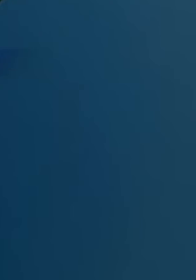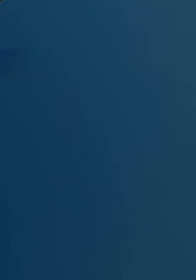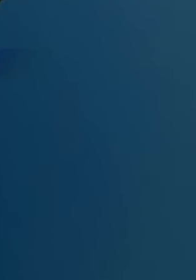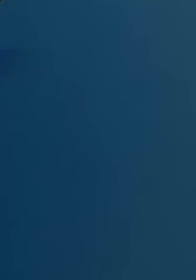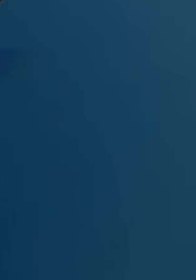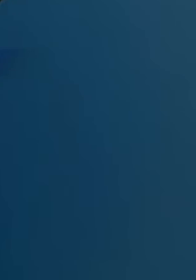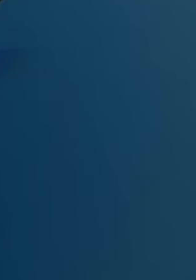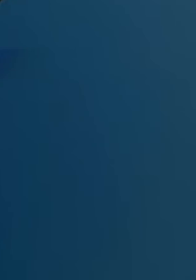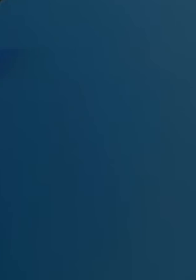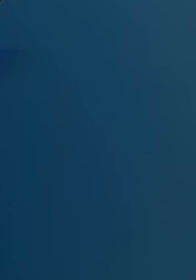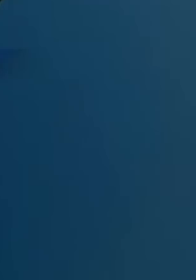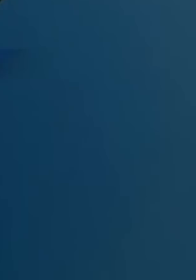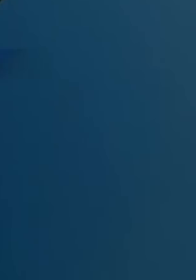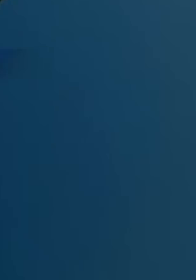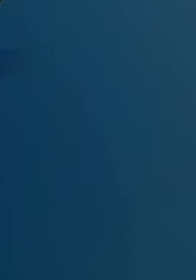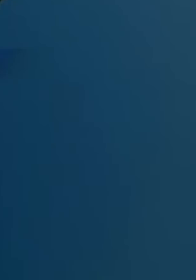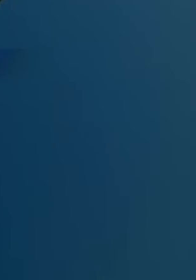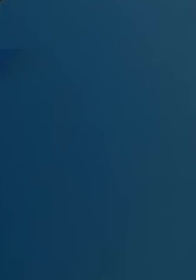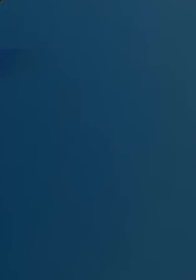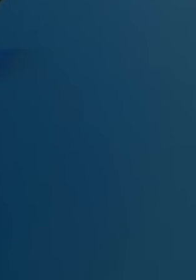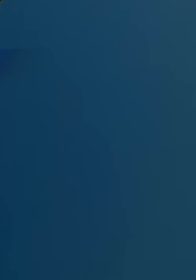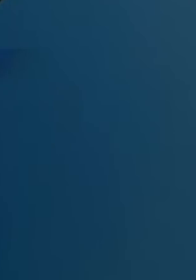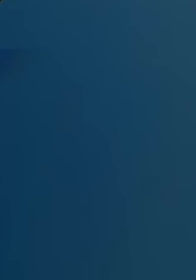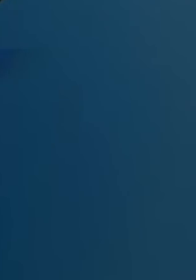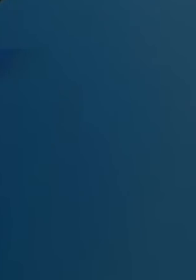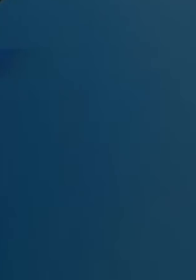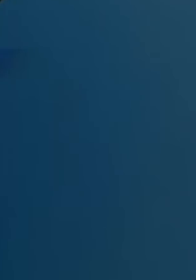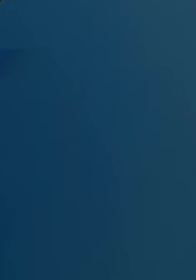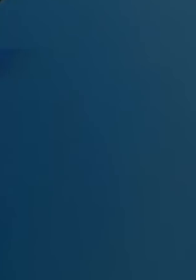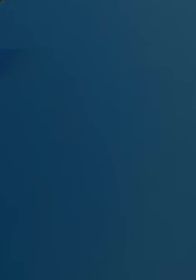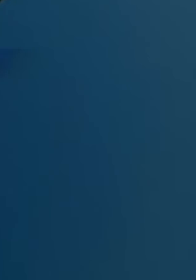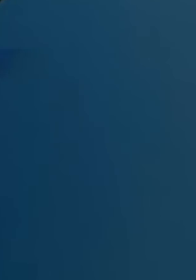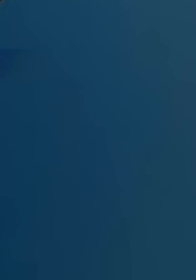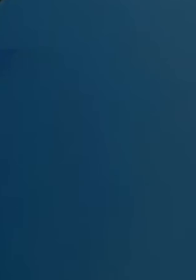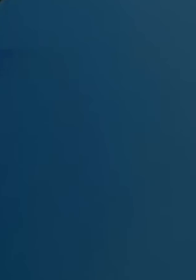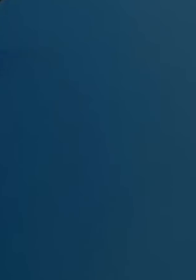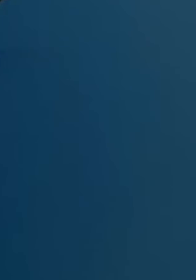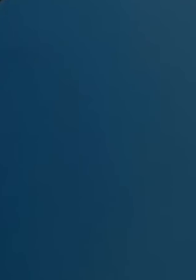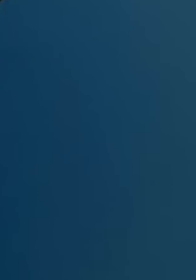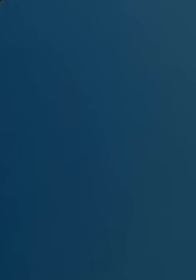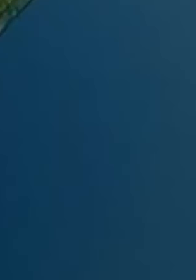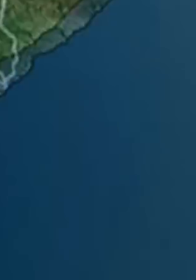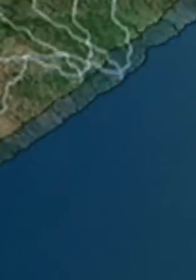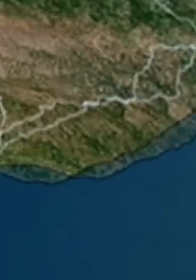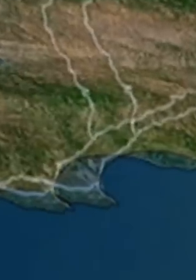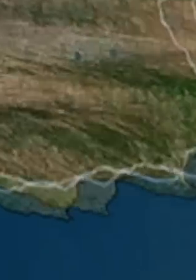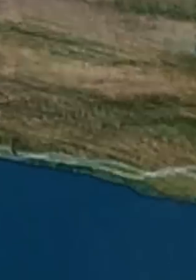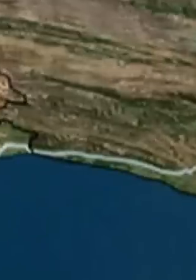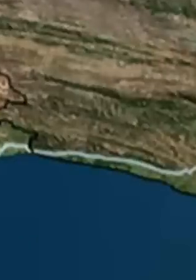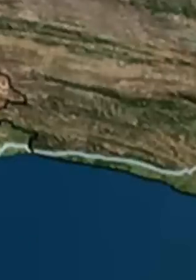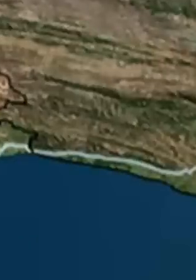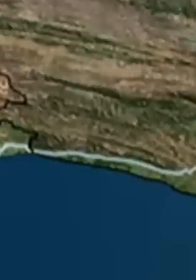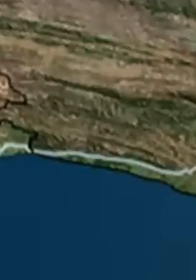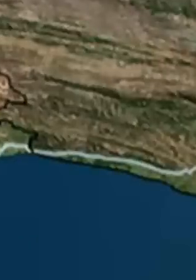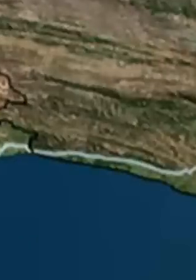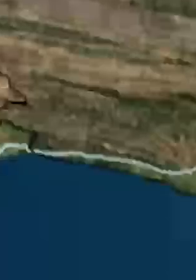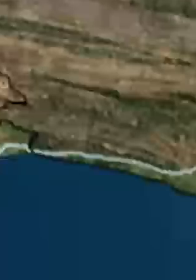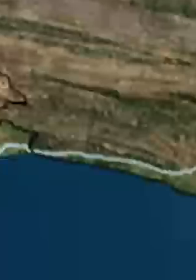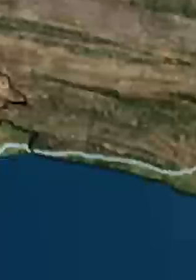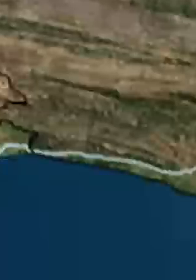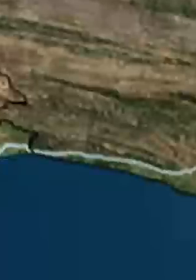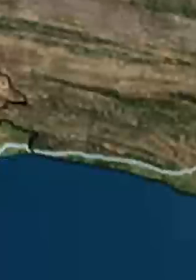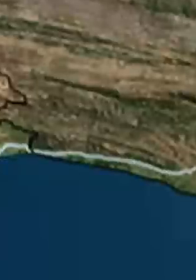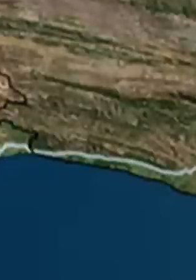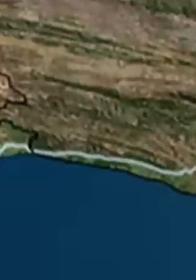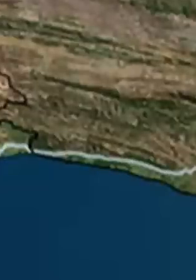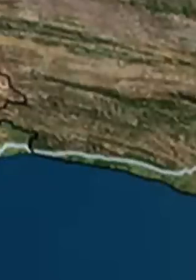ditemperature tša rena di bontšha go tla ba go fiša ka Graaff-Reinet ke tše masometharo šupa Cradock tše masometharo nne ka Mthatha le gona go bontšha go tla ba go fiša ka Western Cape